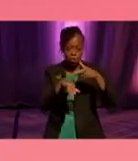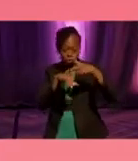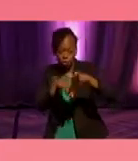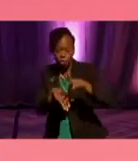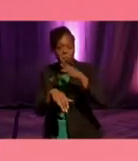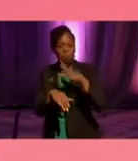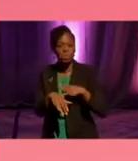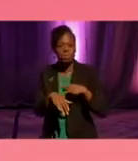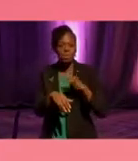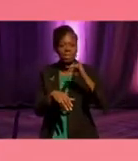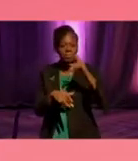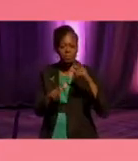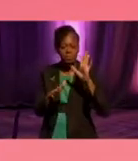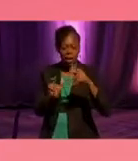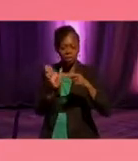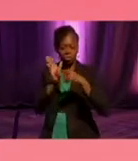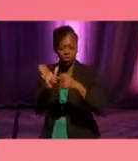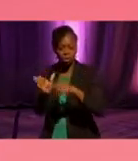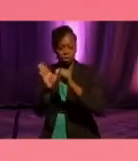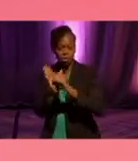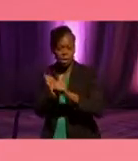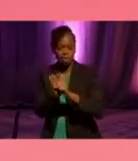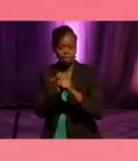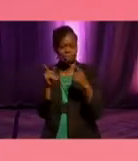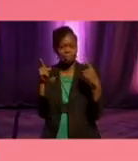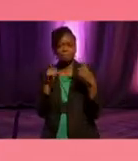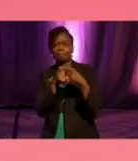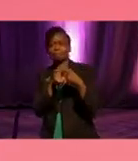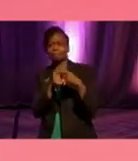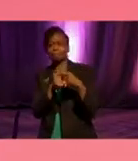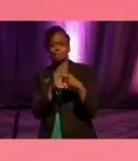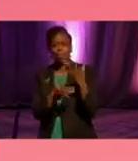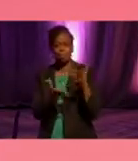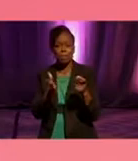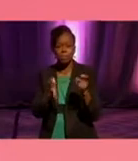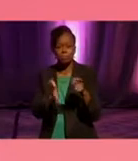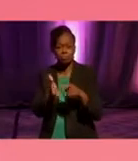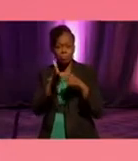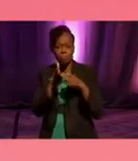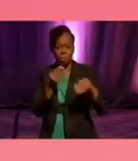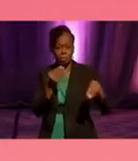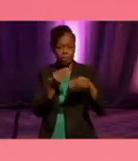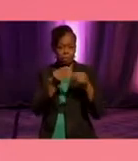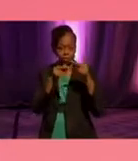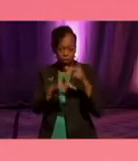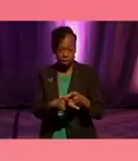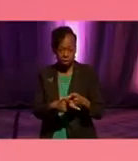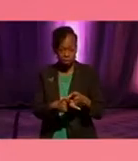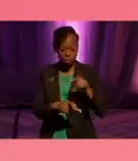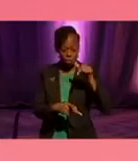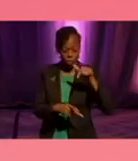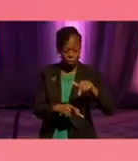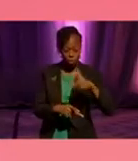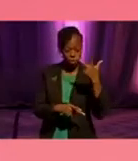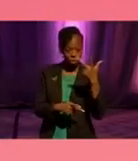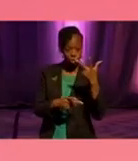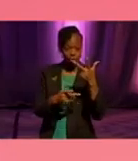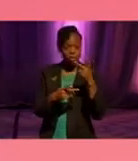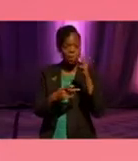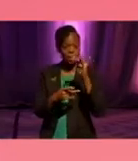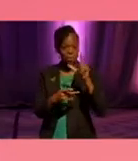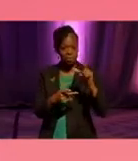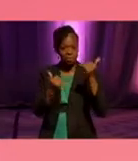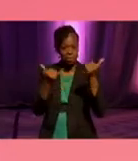signs that they're in crisis or that they need additional care. So those were the bills, and now I am